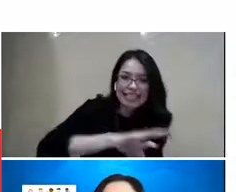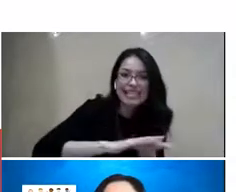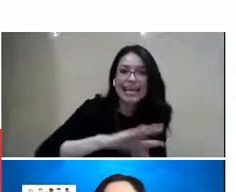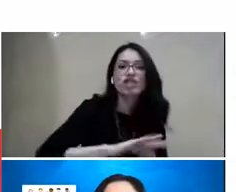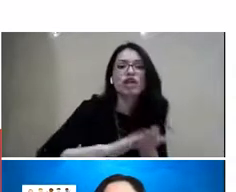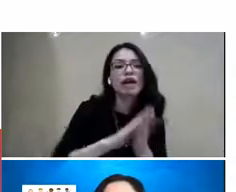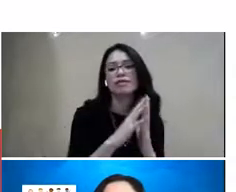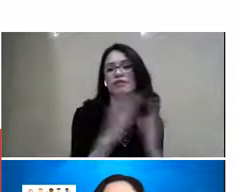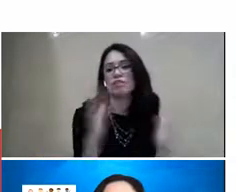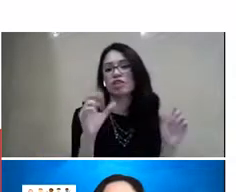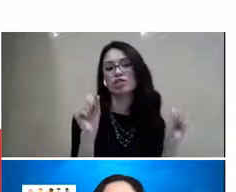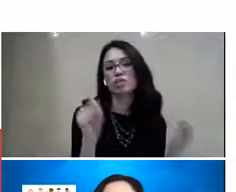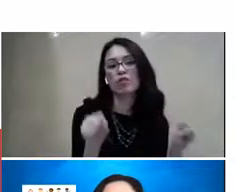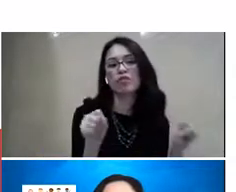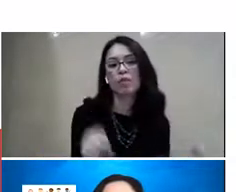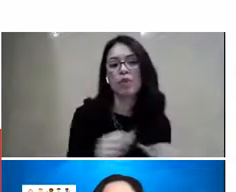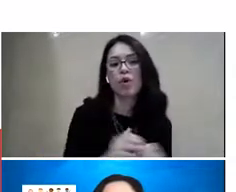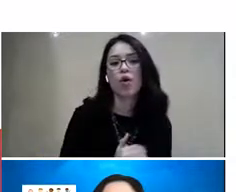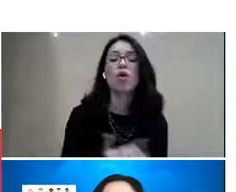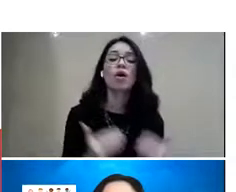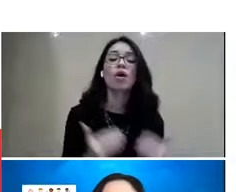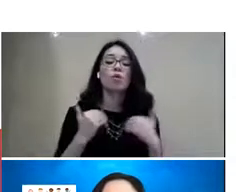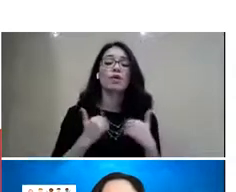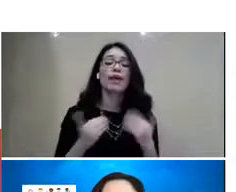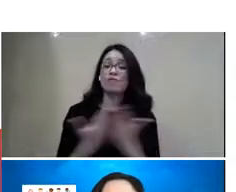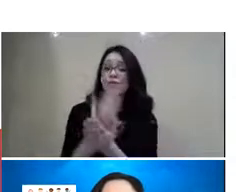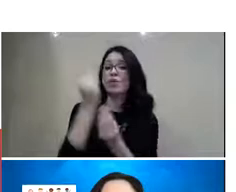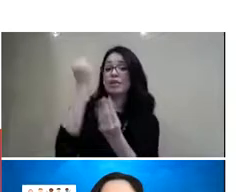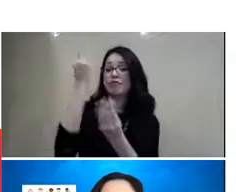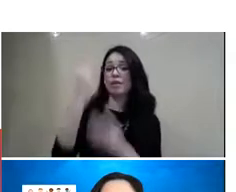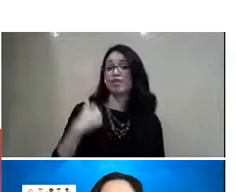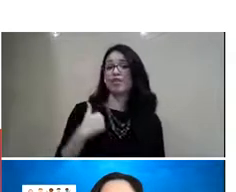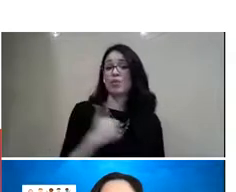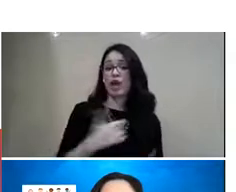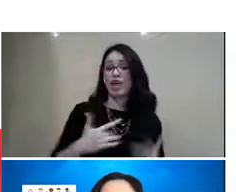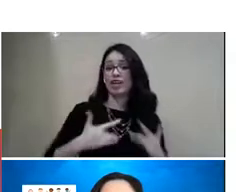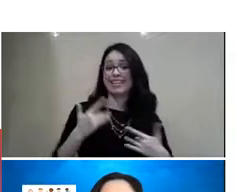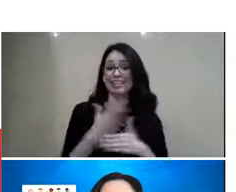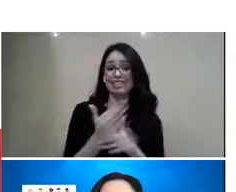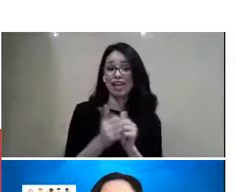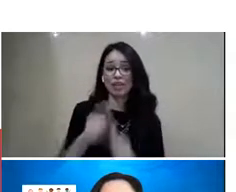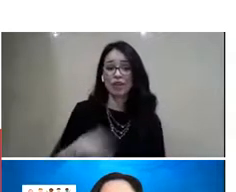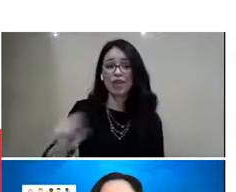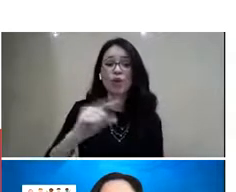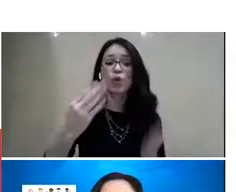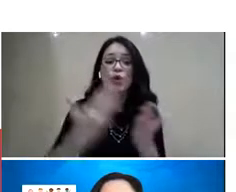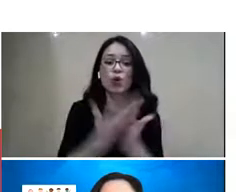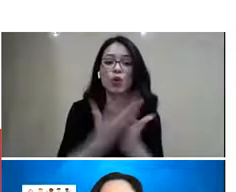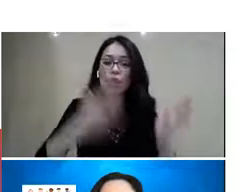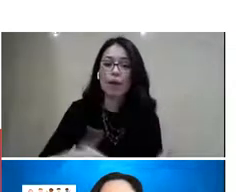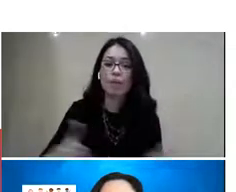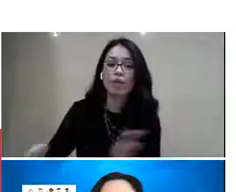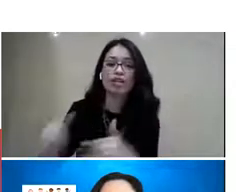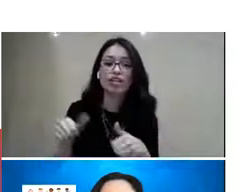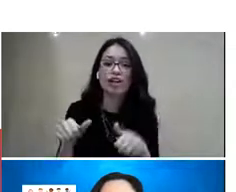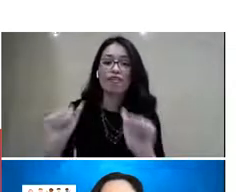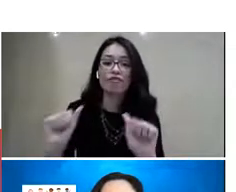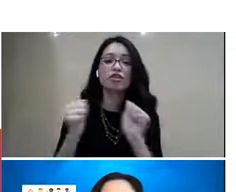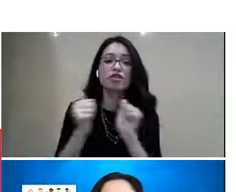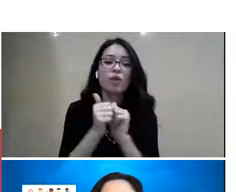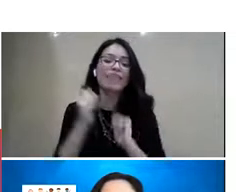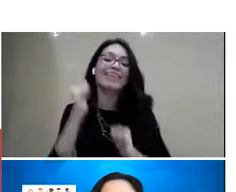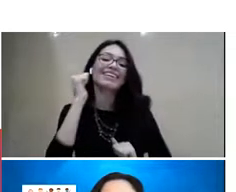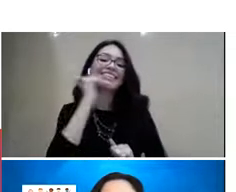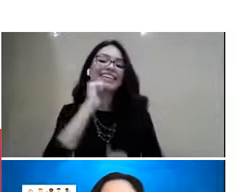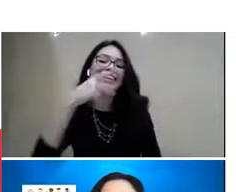off the press new information we're excited to share with you, new preparation efforts around a daily pass, and using the daily